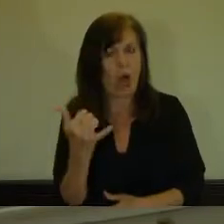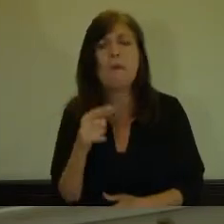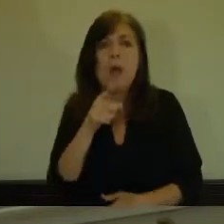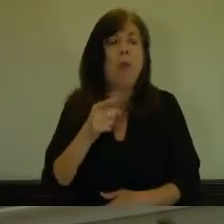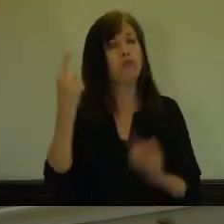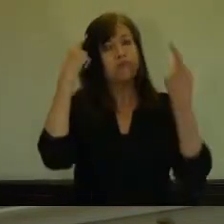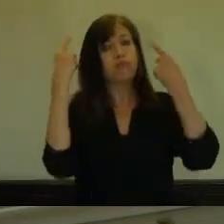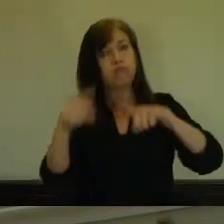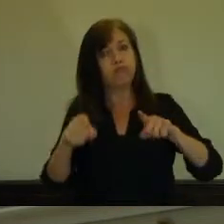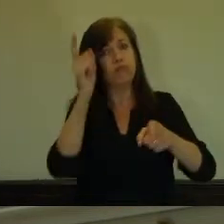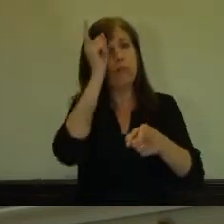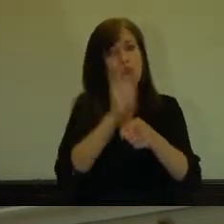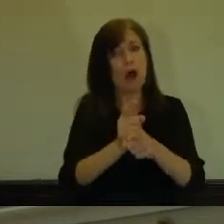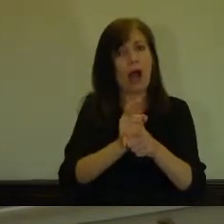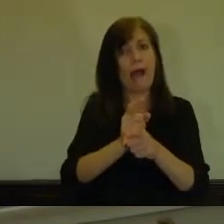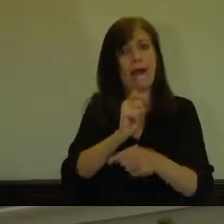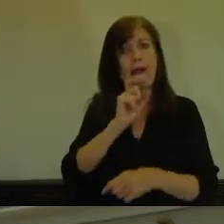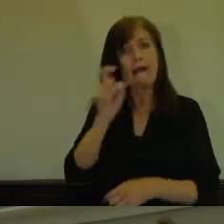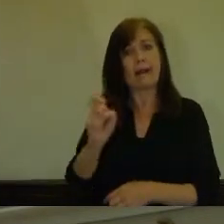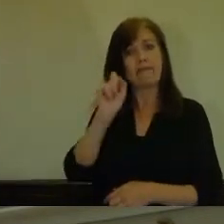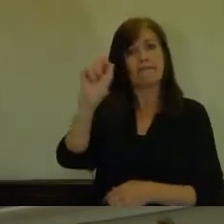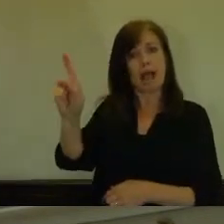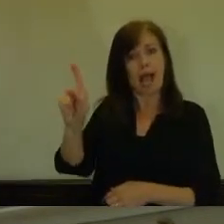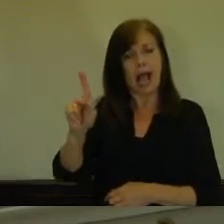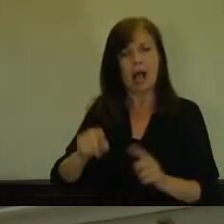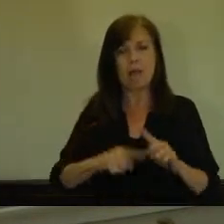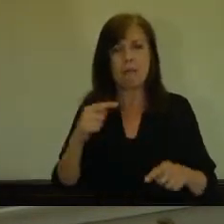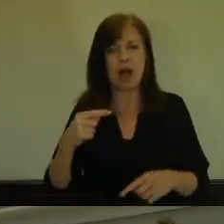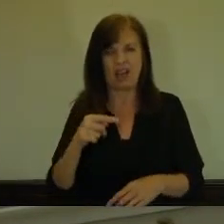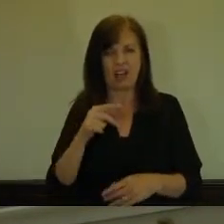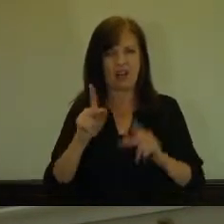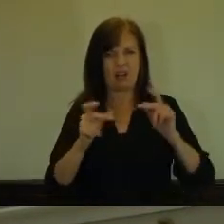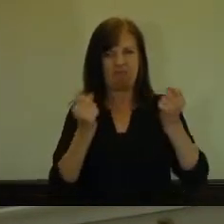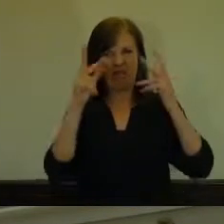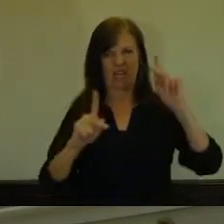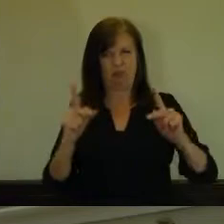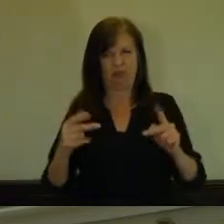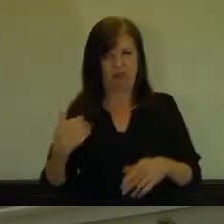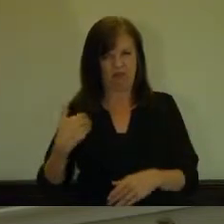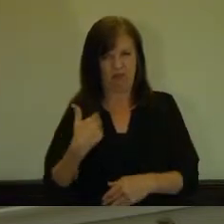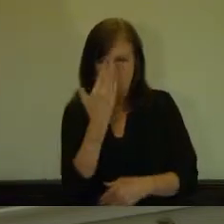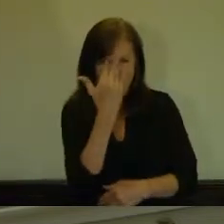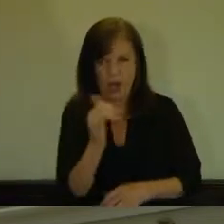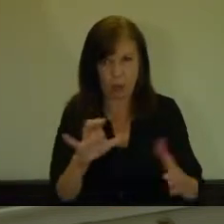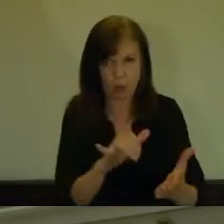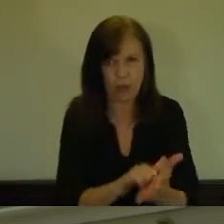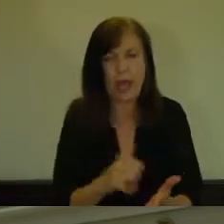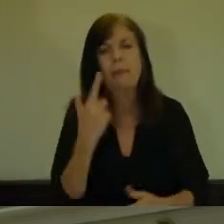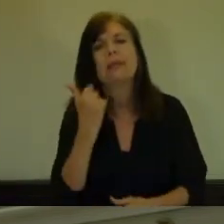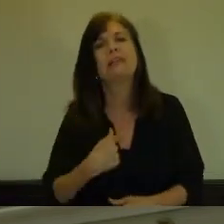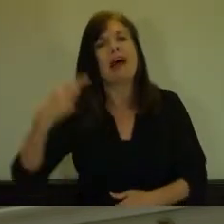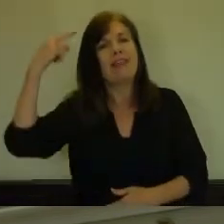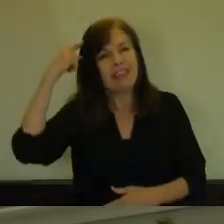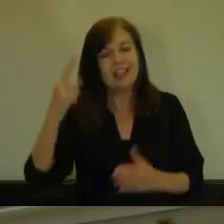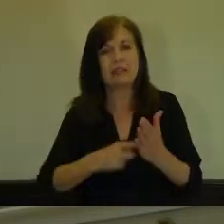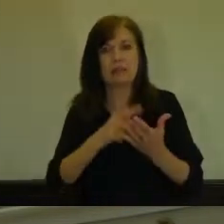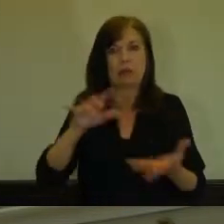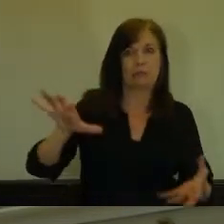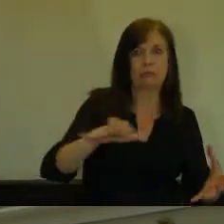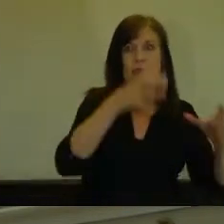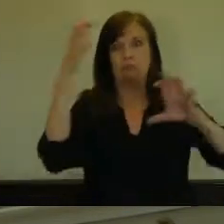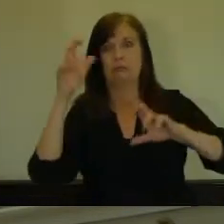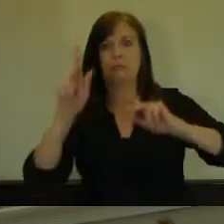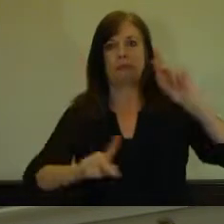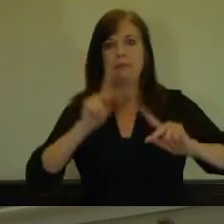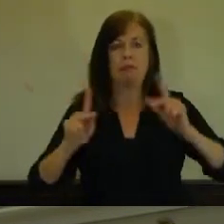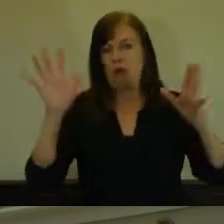call for it. But I think in troubling times, we can choose to stand in the seat of judgment